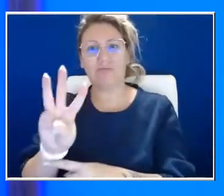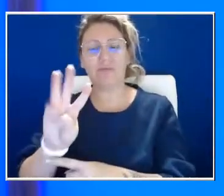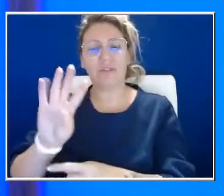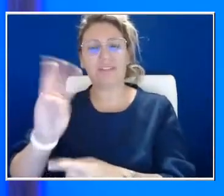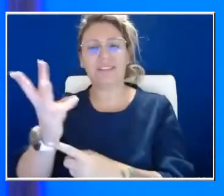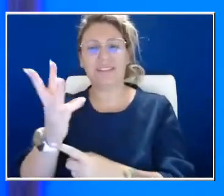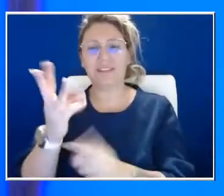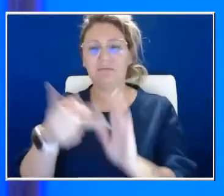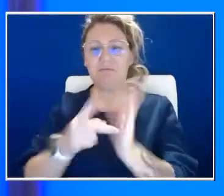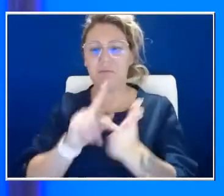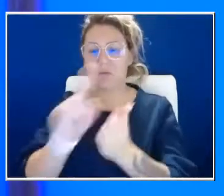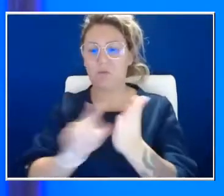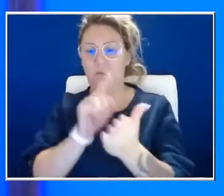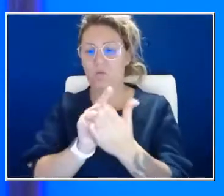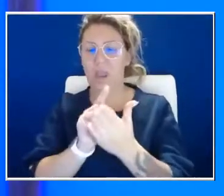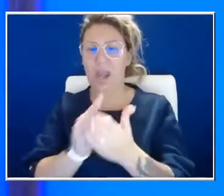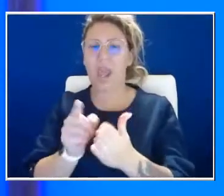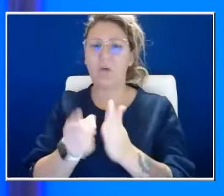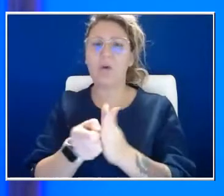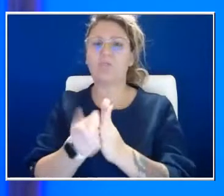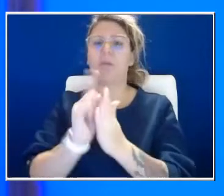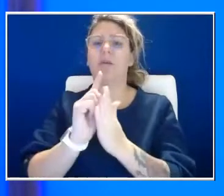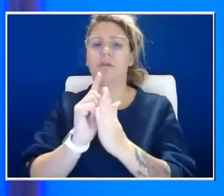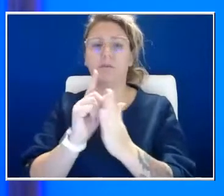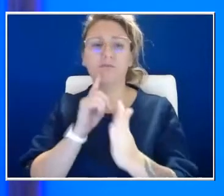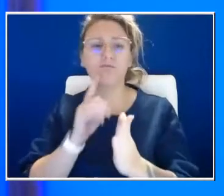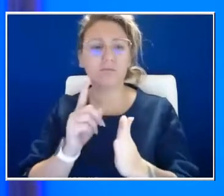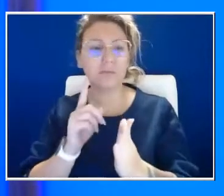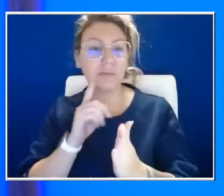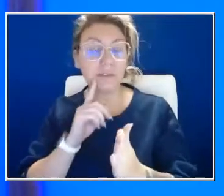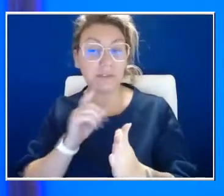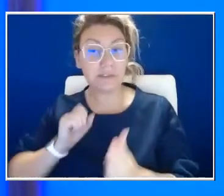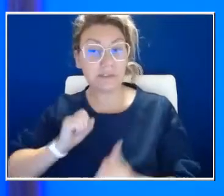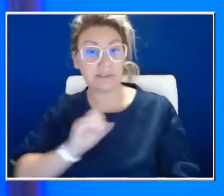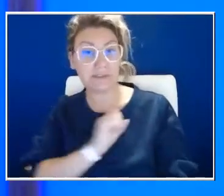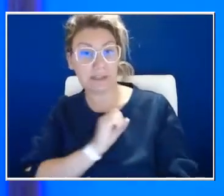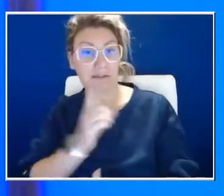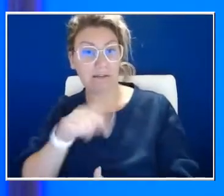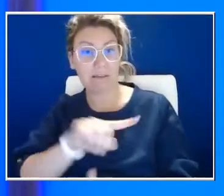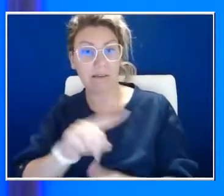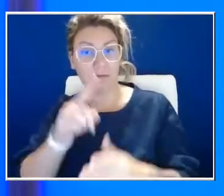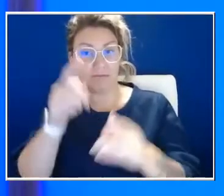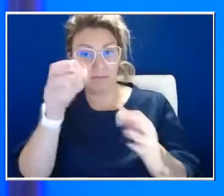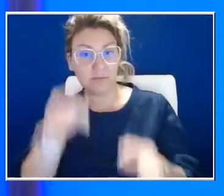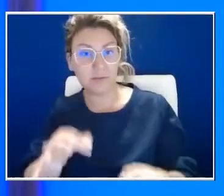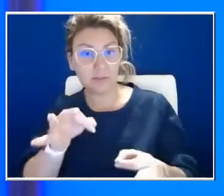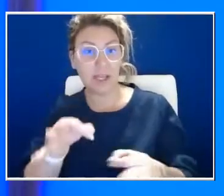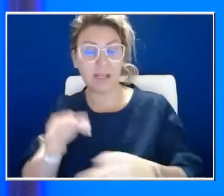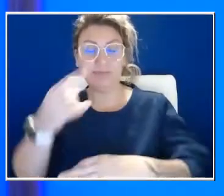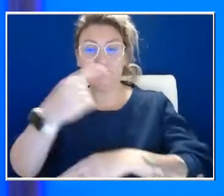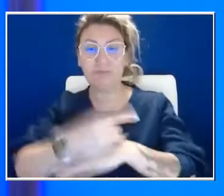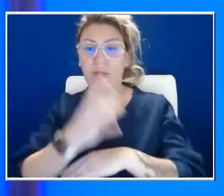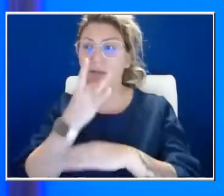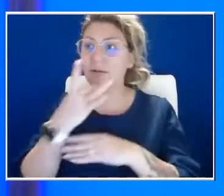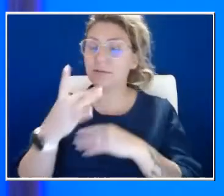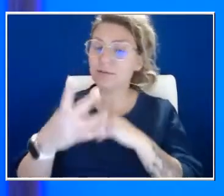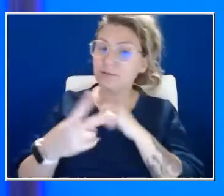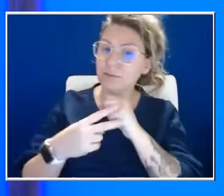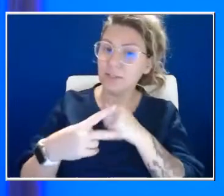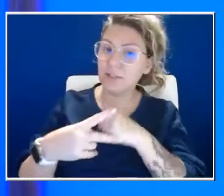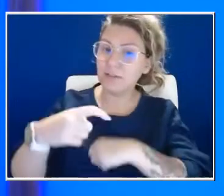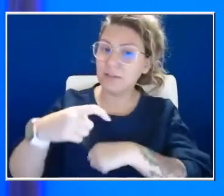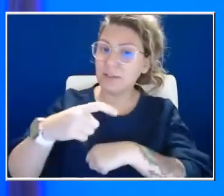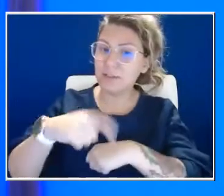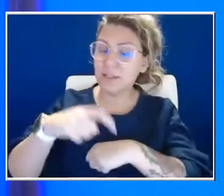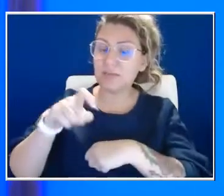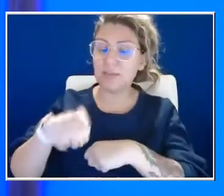Senate unanimously passed legislation to make daylight saving time permanent. Now, it still needs to pass the House and be